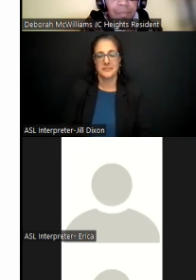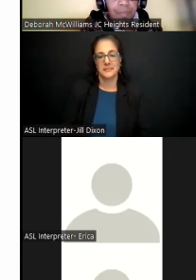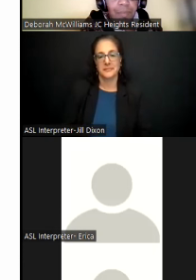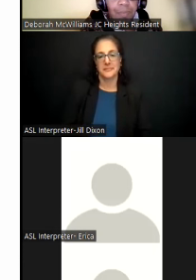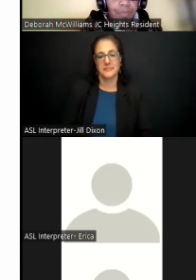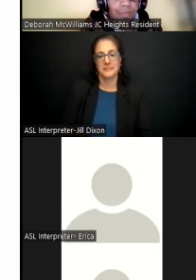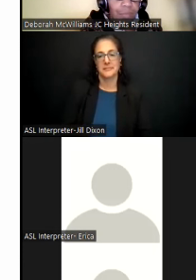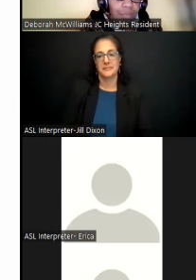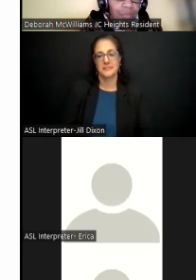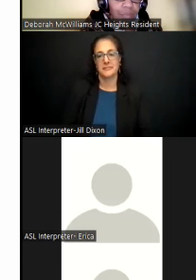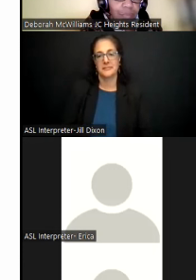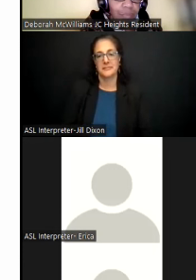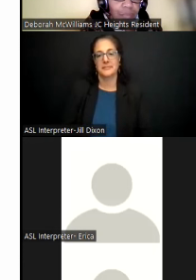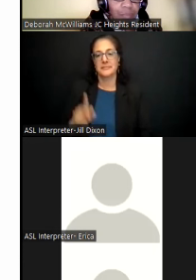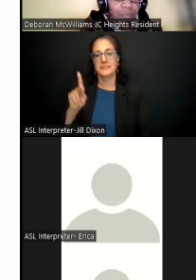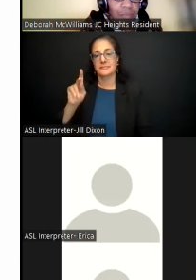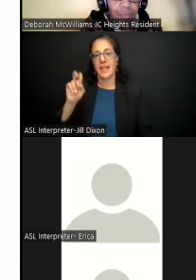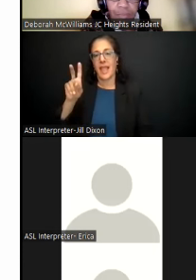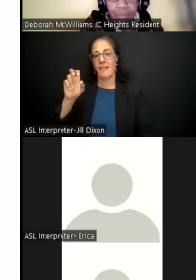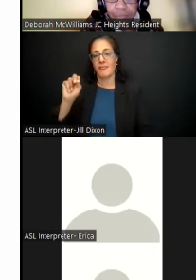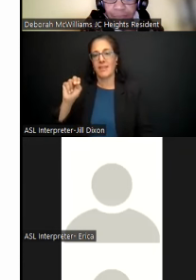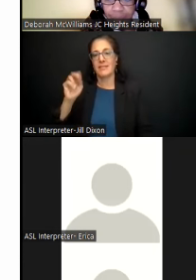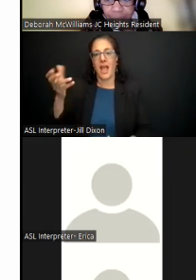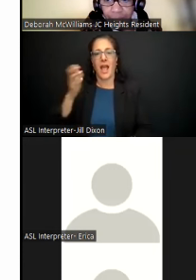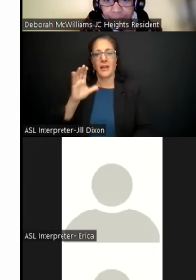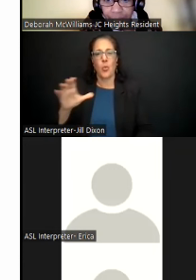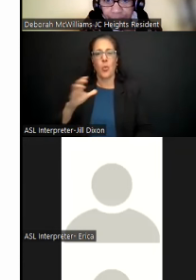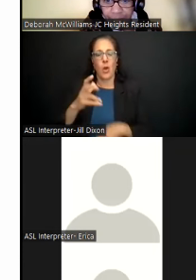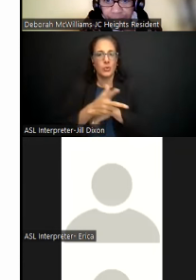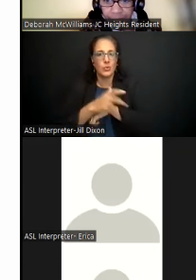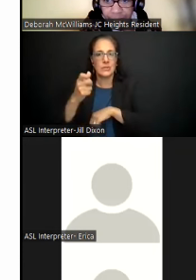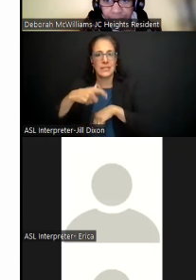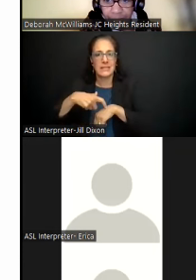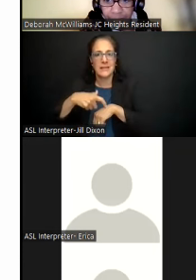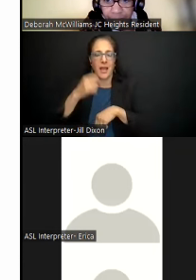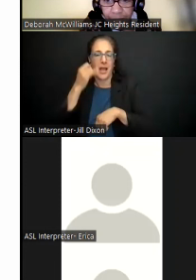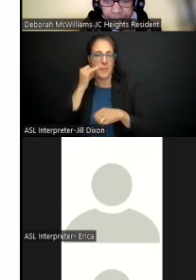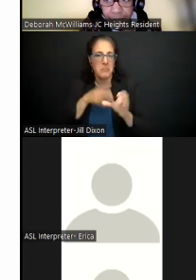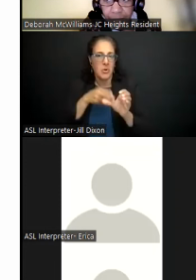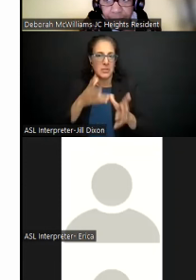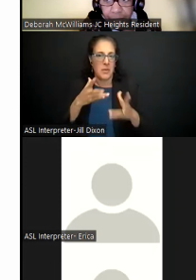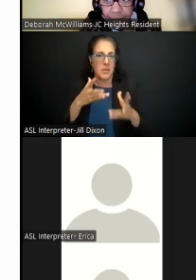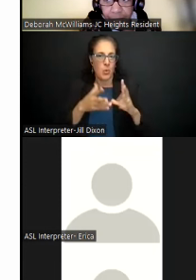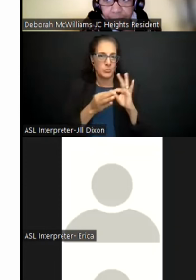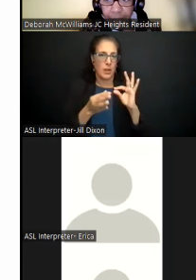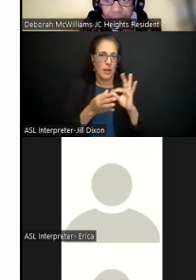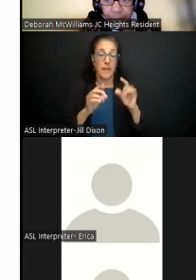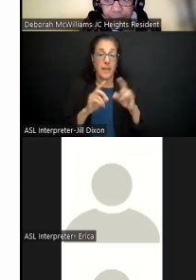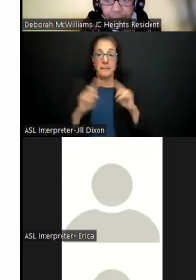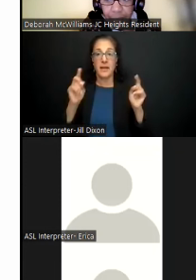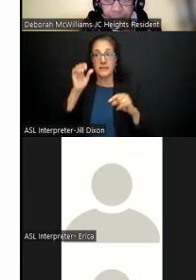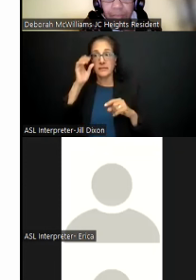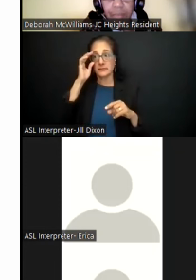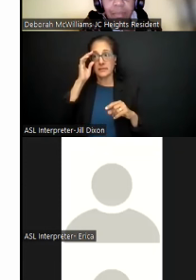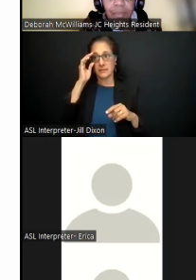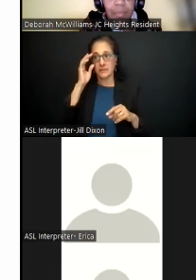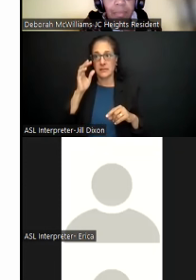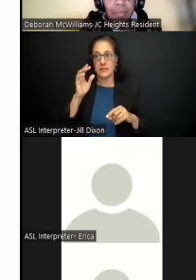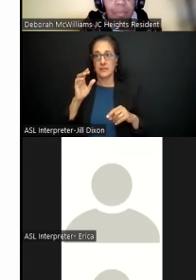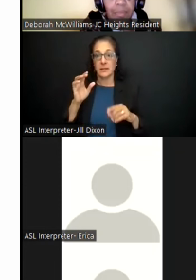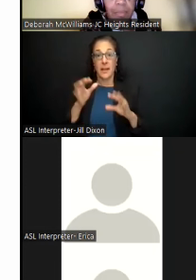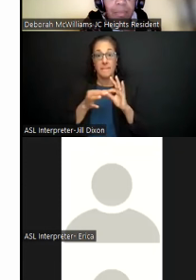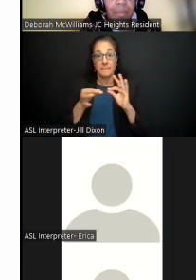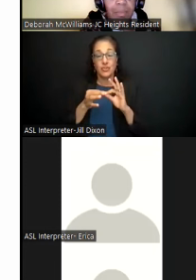I don't want to take away from any of our participants if they have something they want to say, but I'll just mention that that